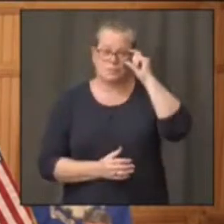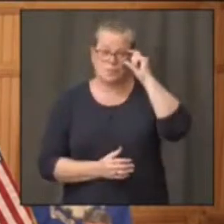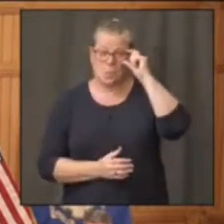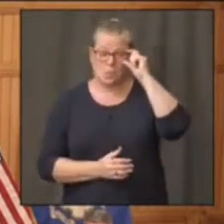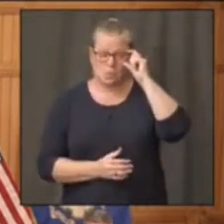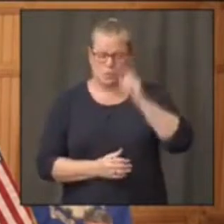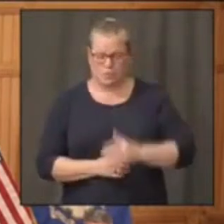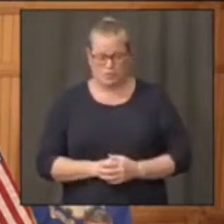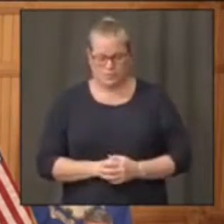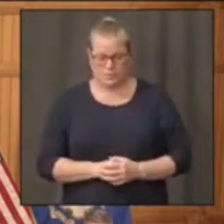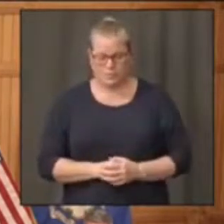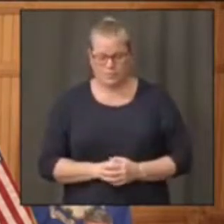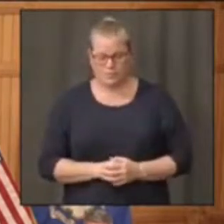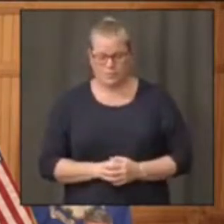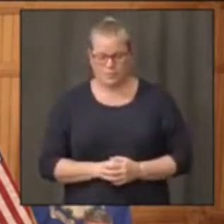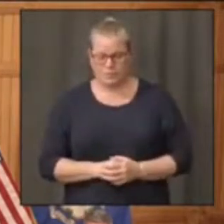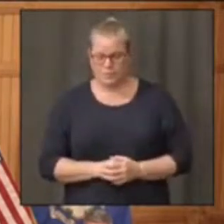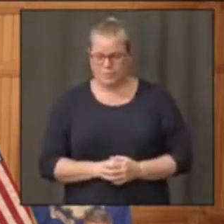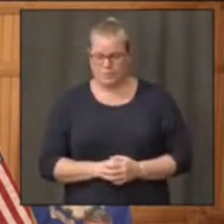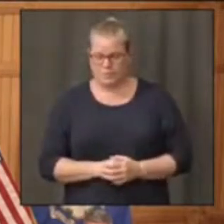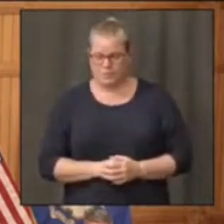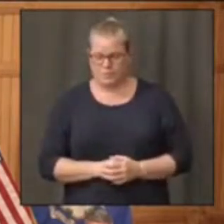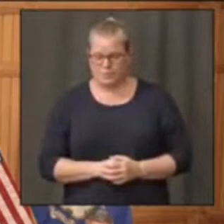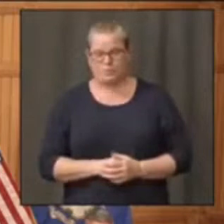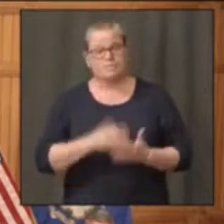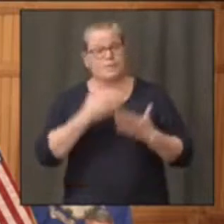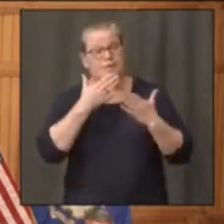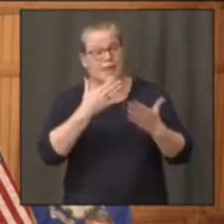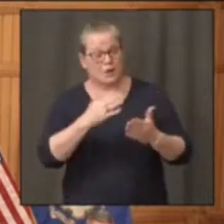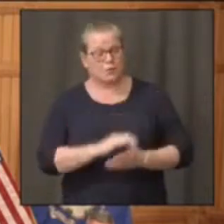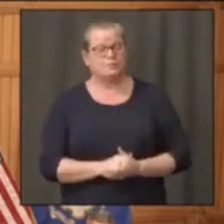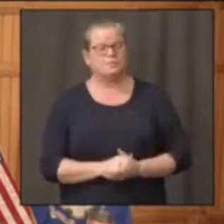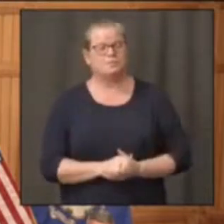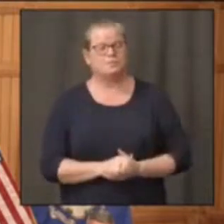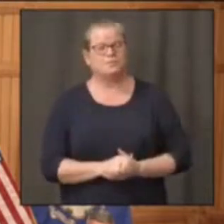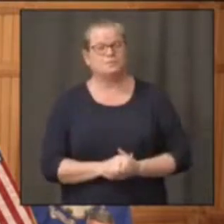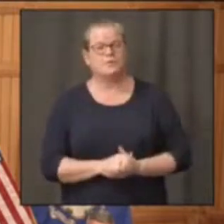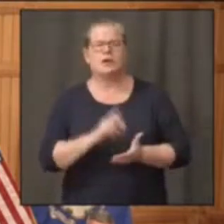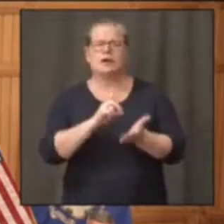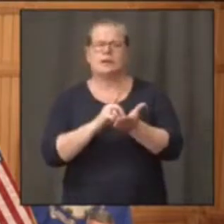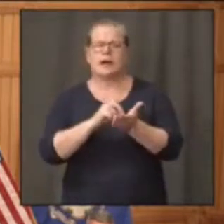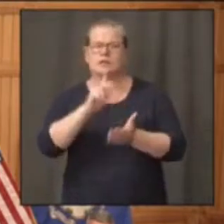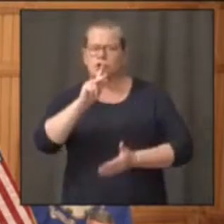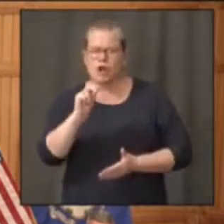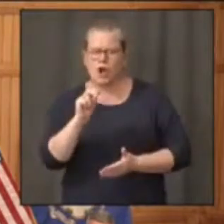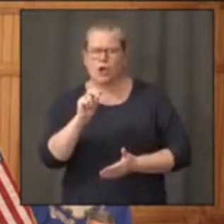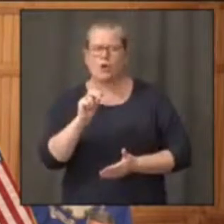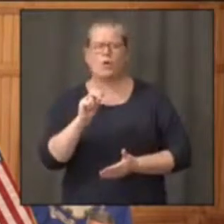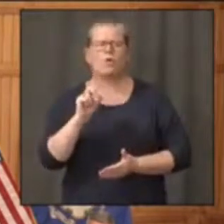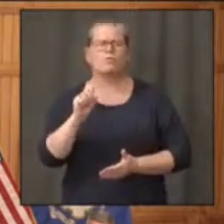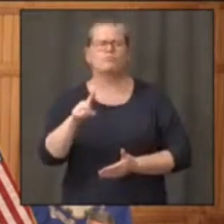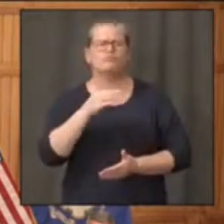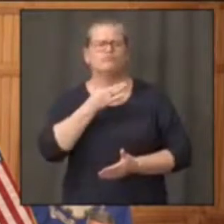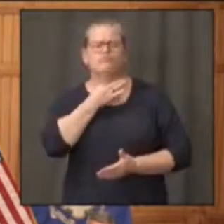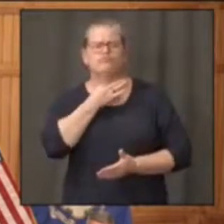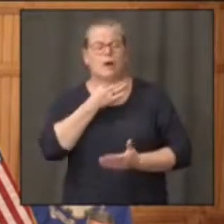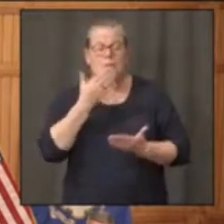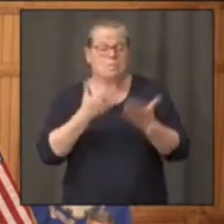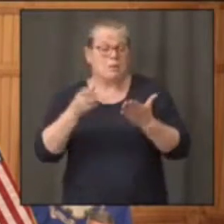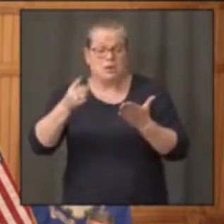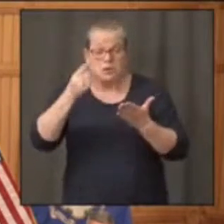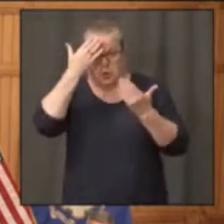Thanks, Max. Was not on it today. So, Dr. Koh, I don't know if you know anything about this situation, but when